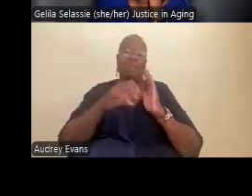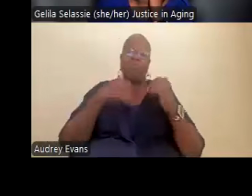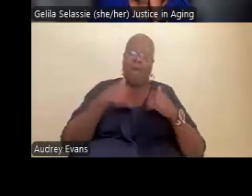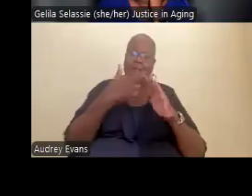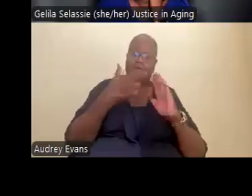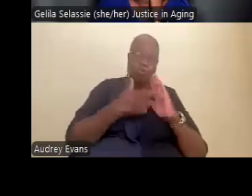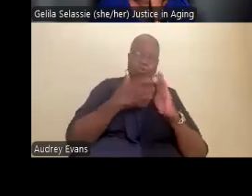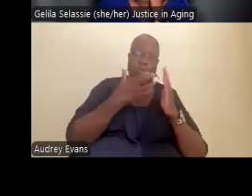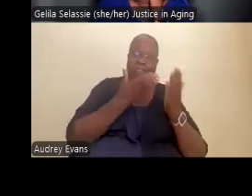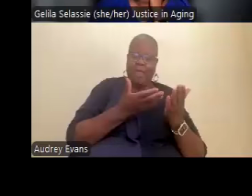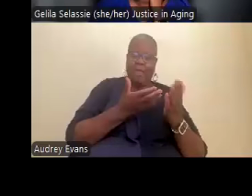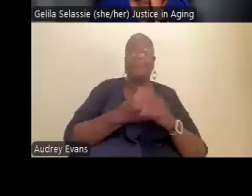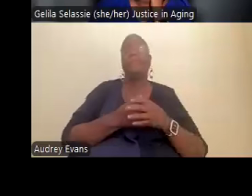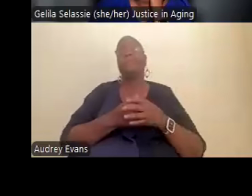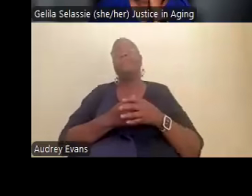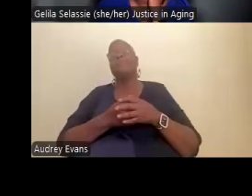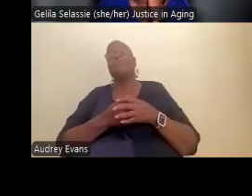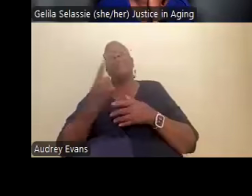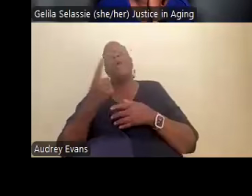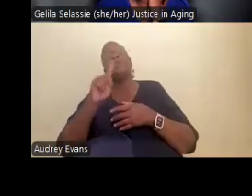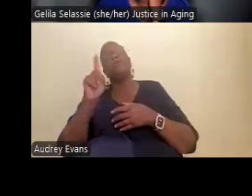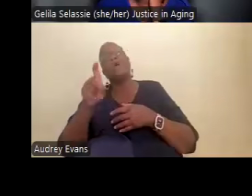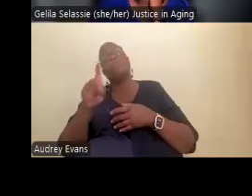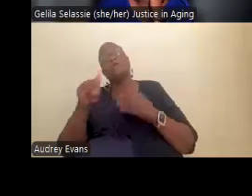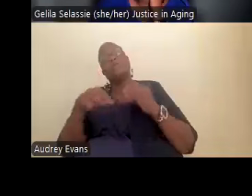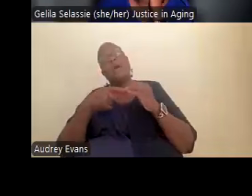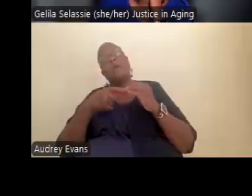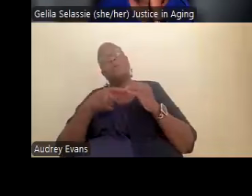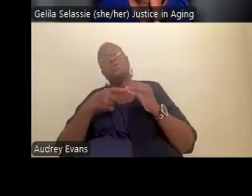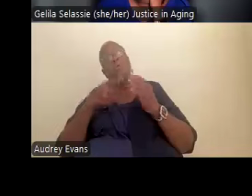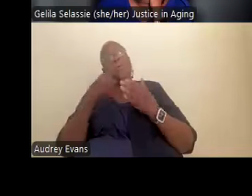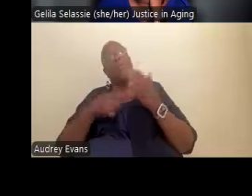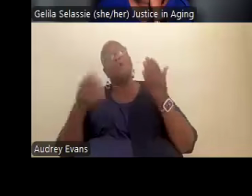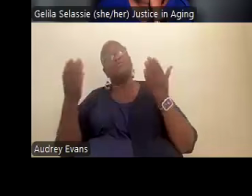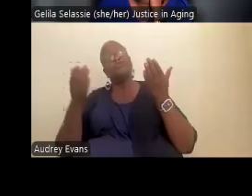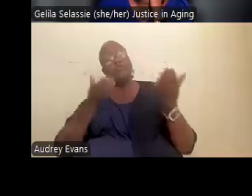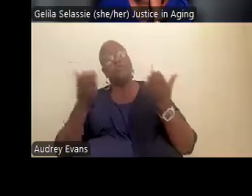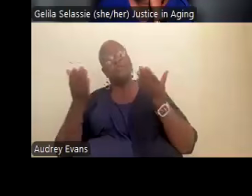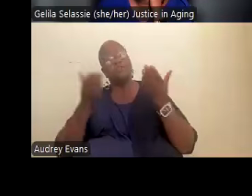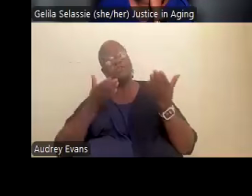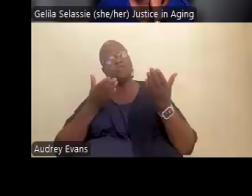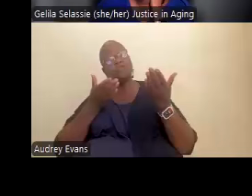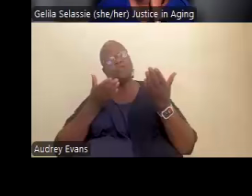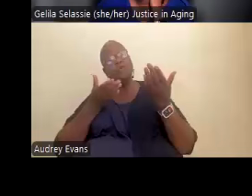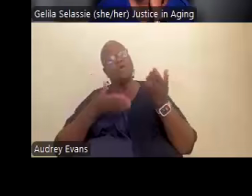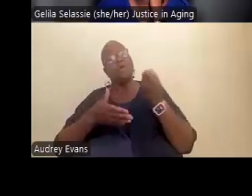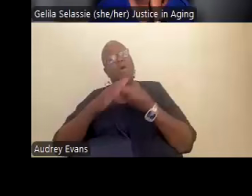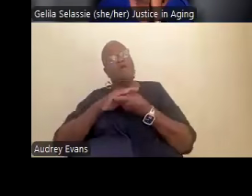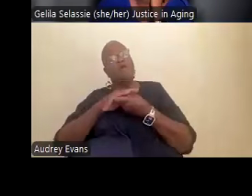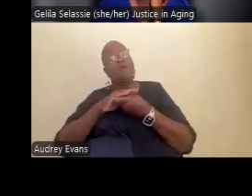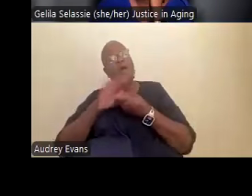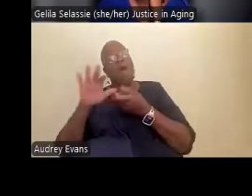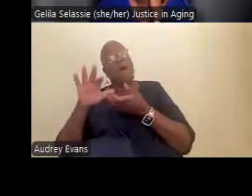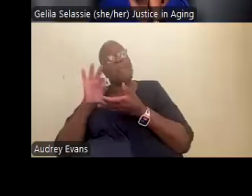And so with that, one question was just about what services are covered as optional